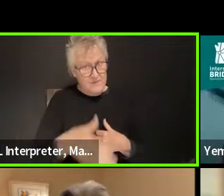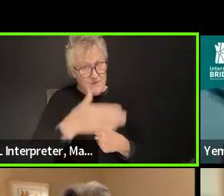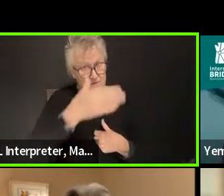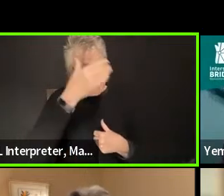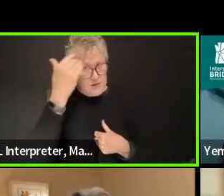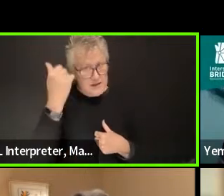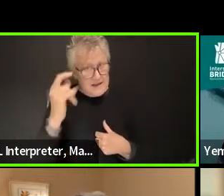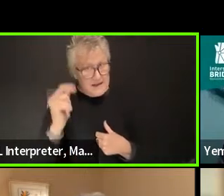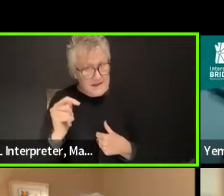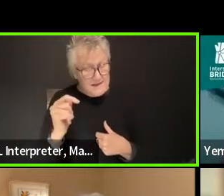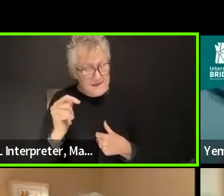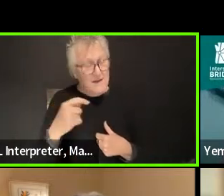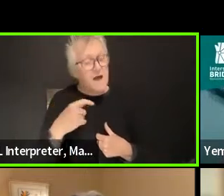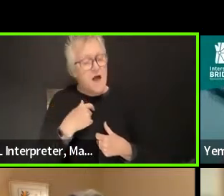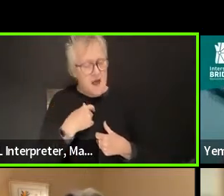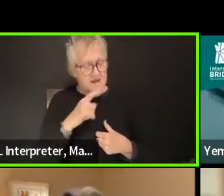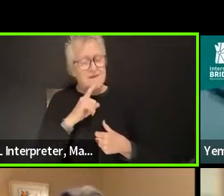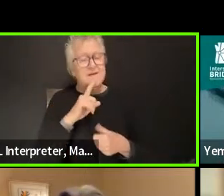months.